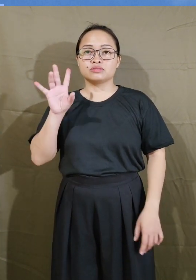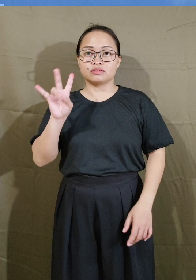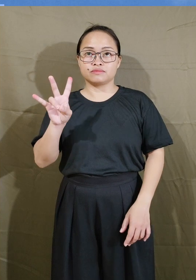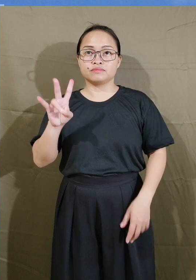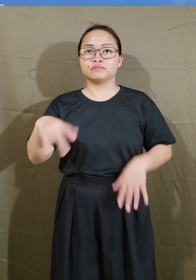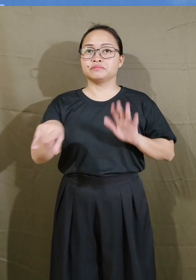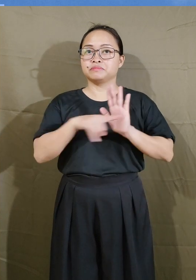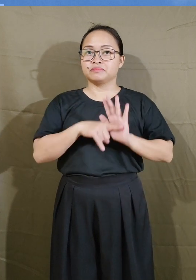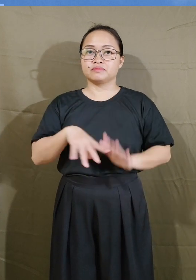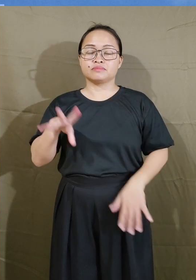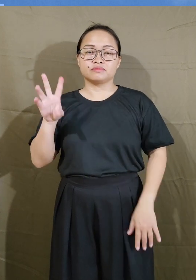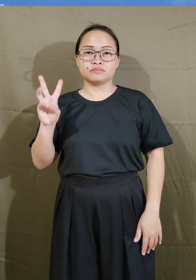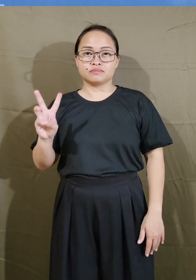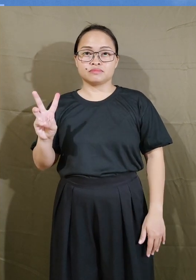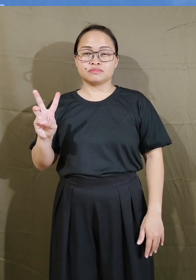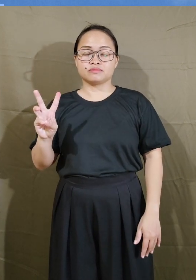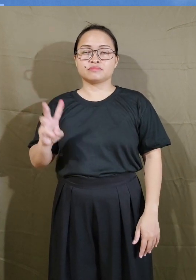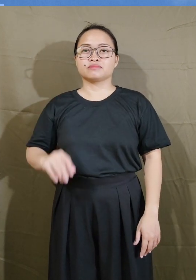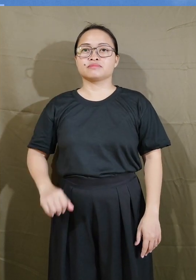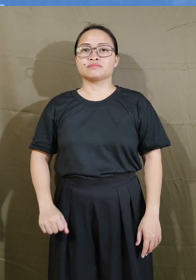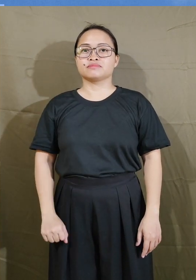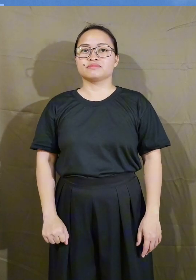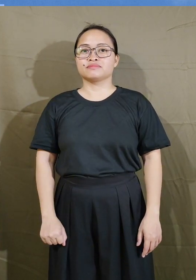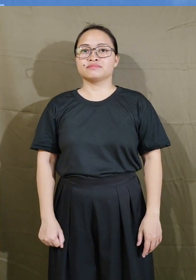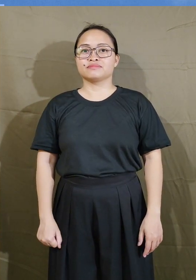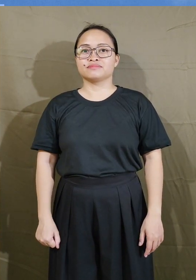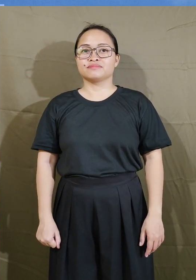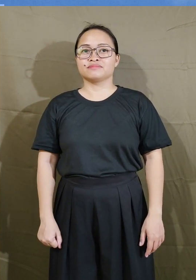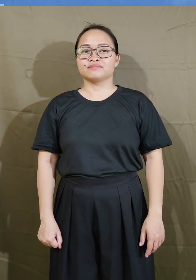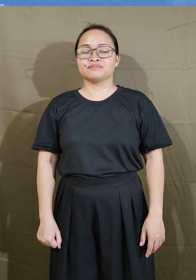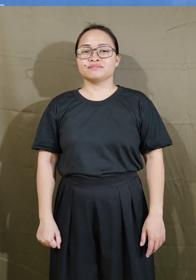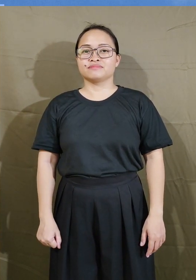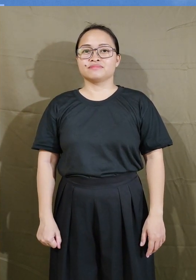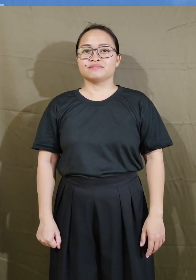Now 7 minus 6.